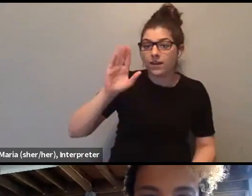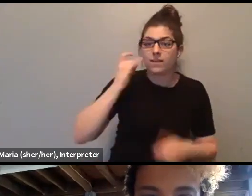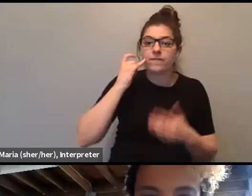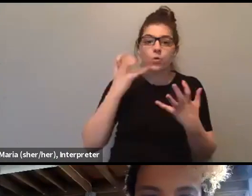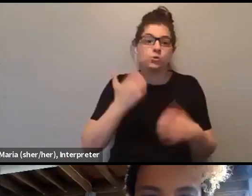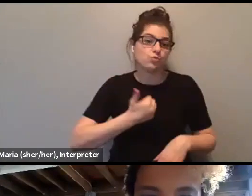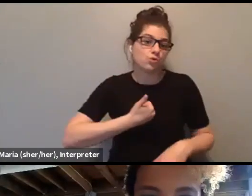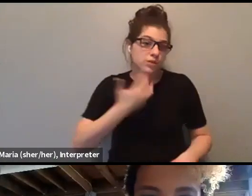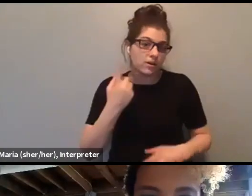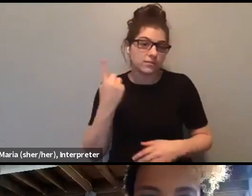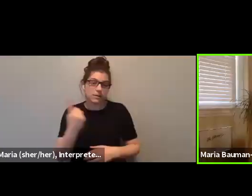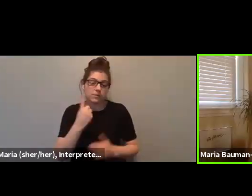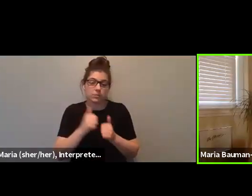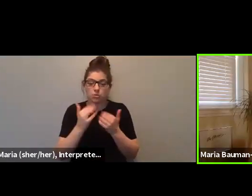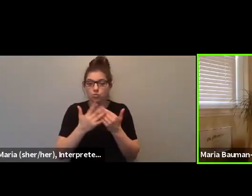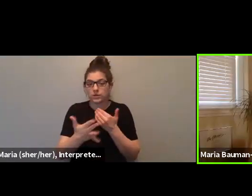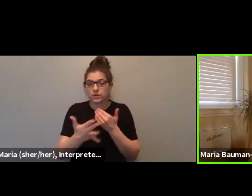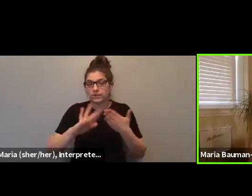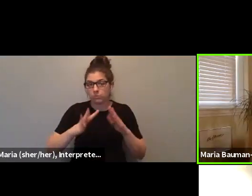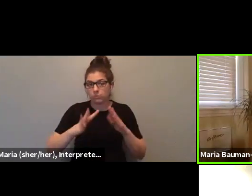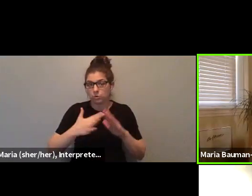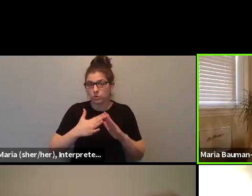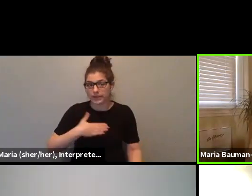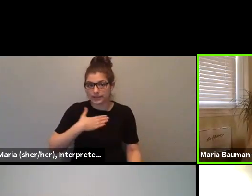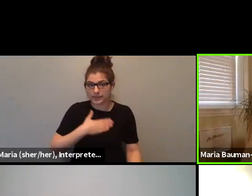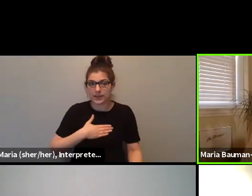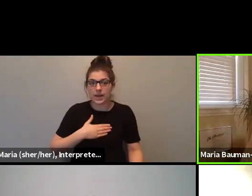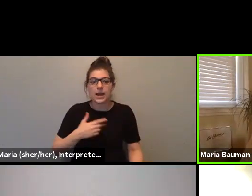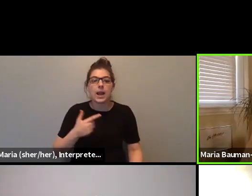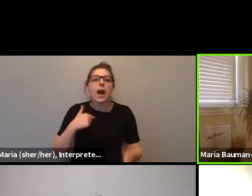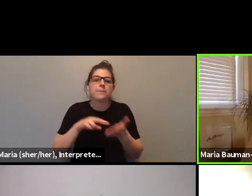the community, please. And I mean the digital hand.